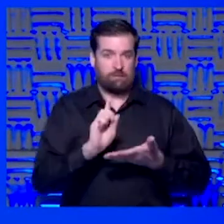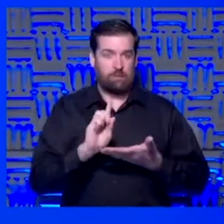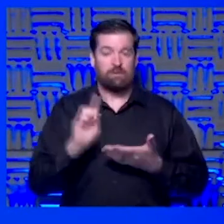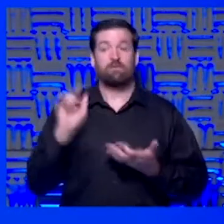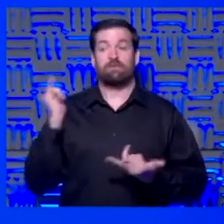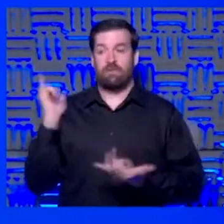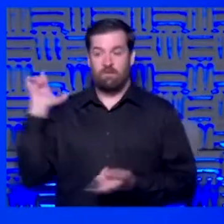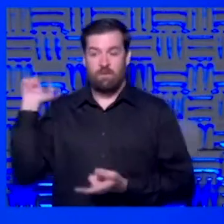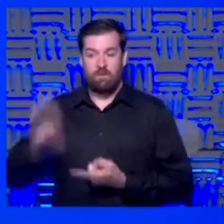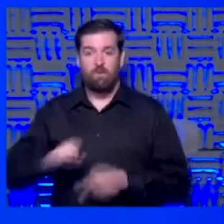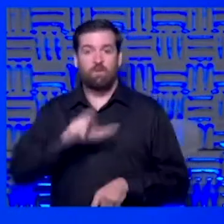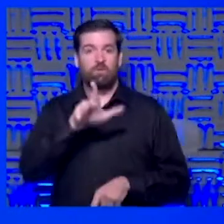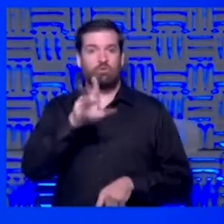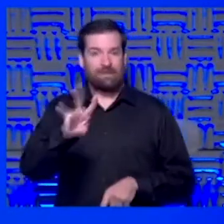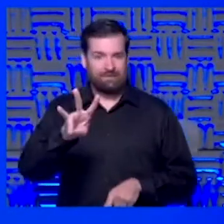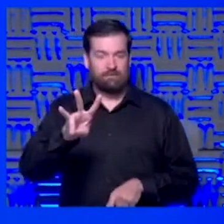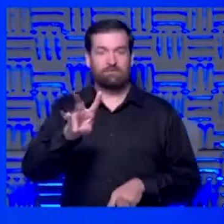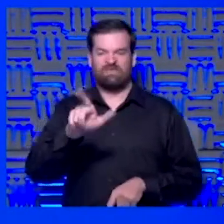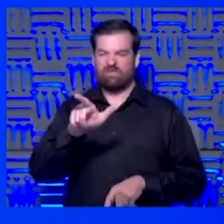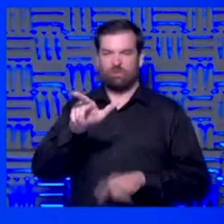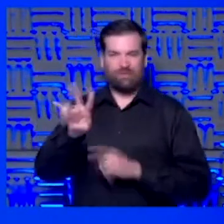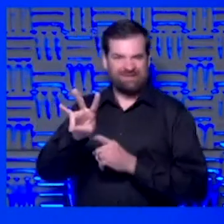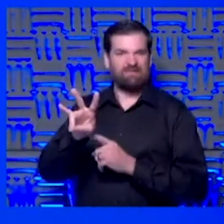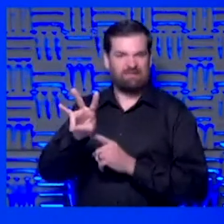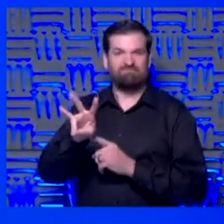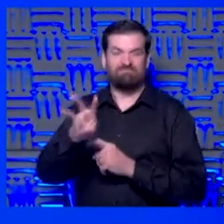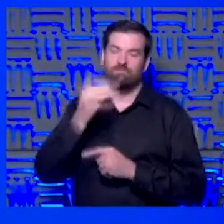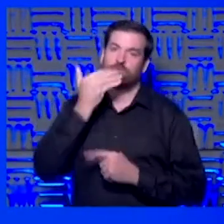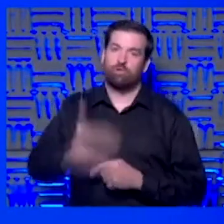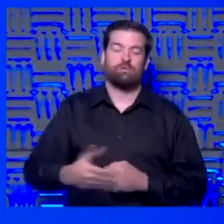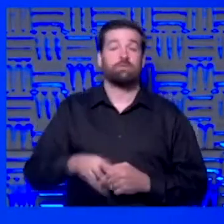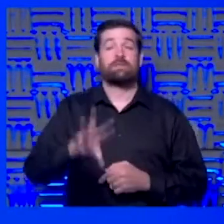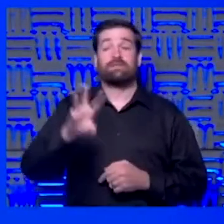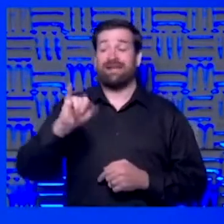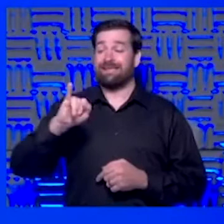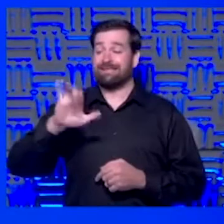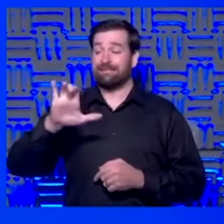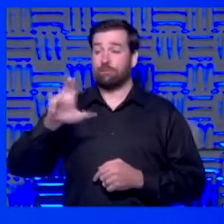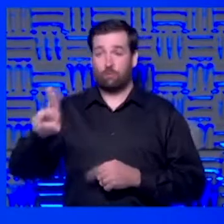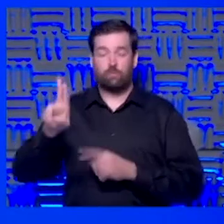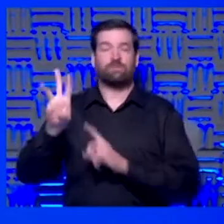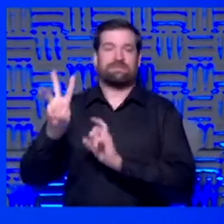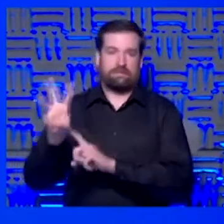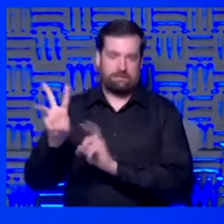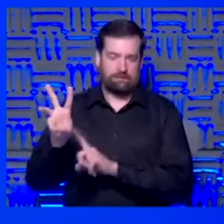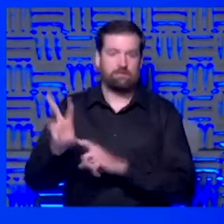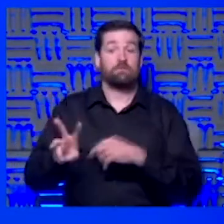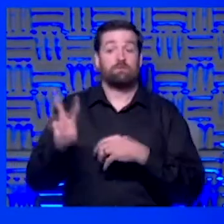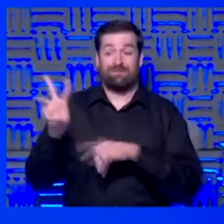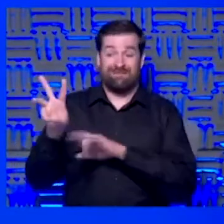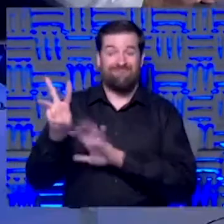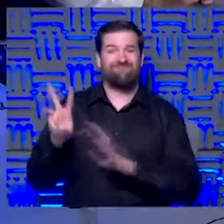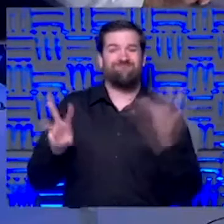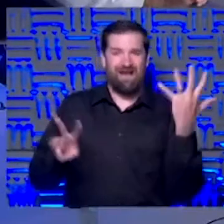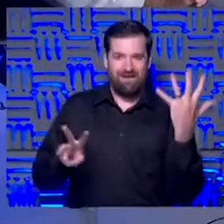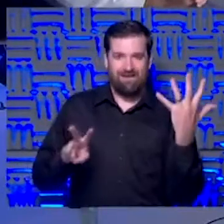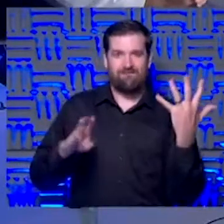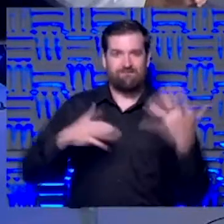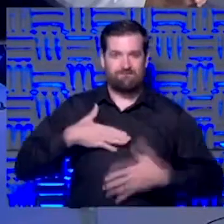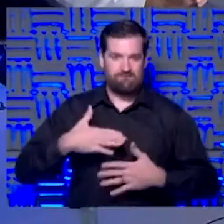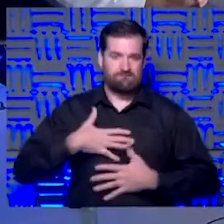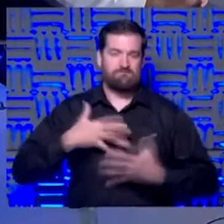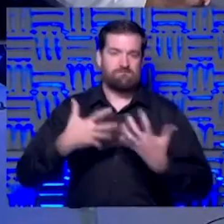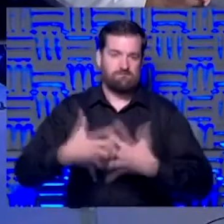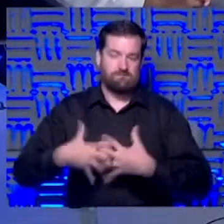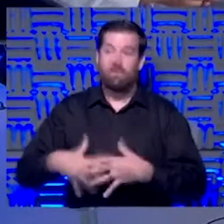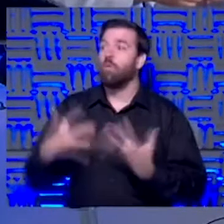down to 27 today. So that's really good. We have 6 in the ICU and 5 of those on the ventilator. So when you see that drop, that's promising